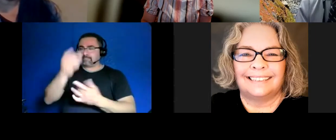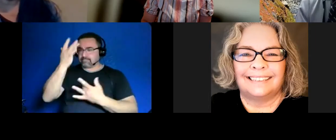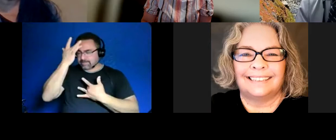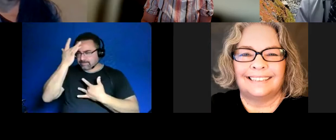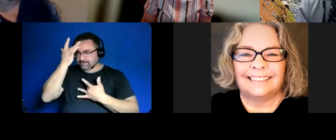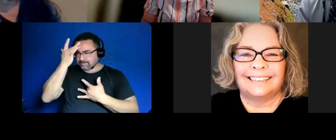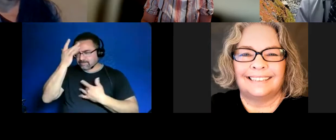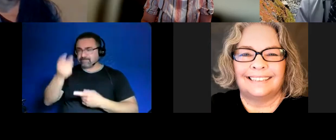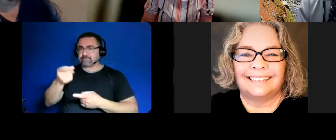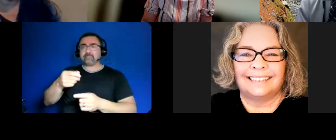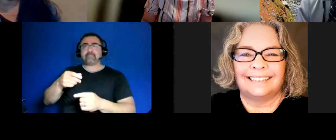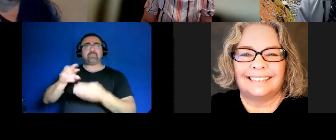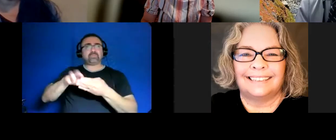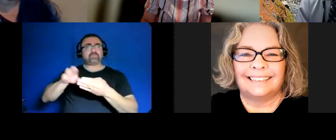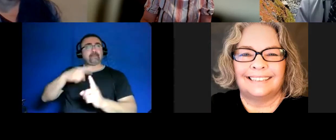Then when the